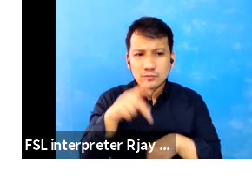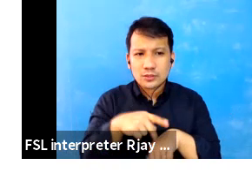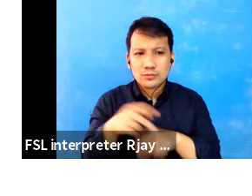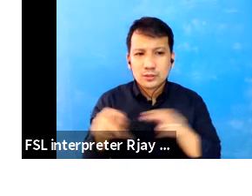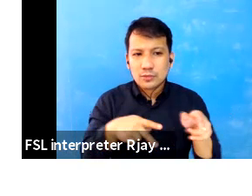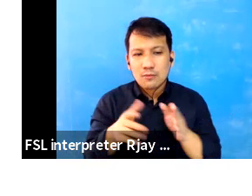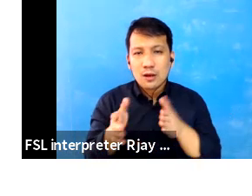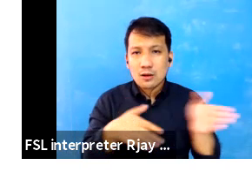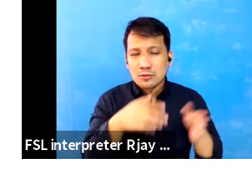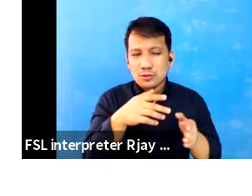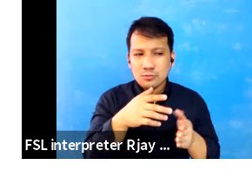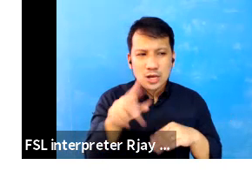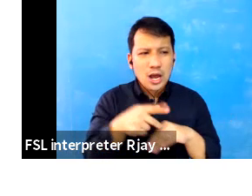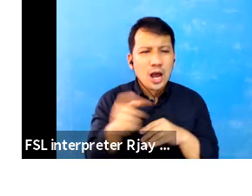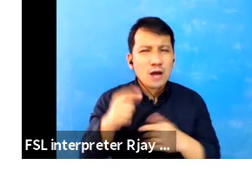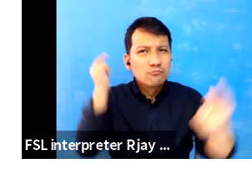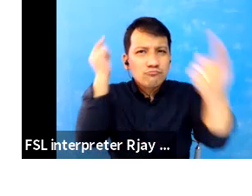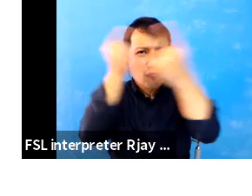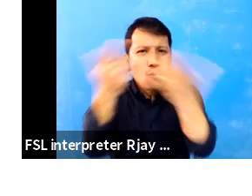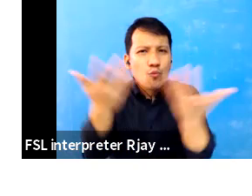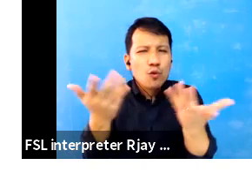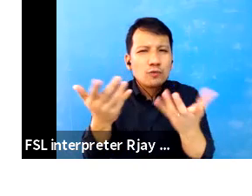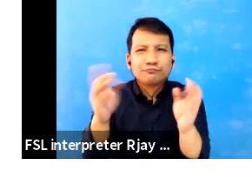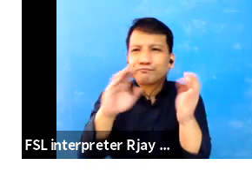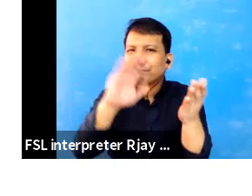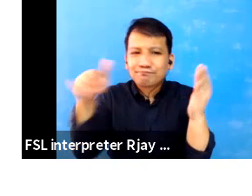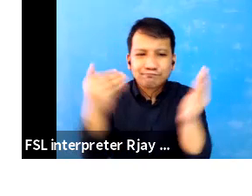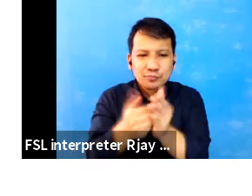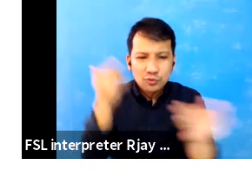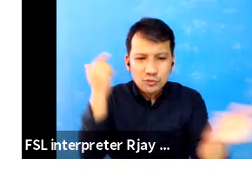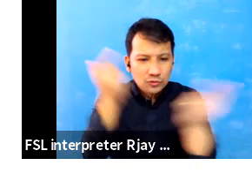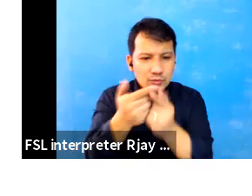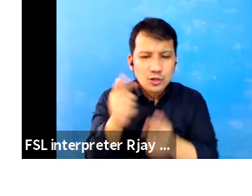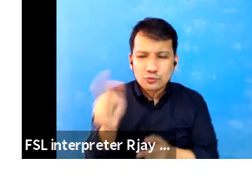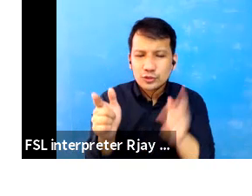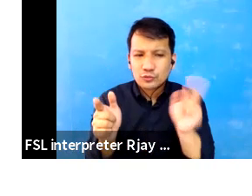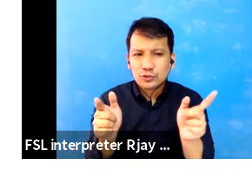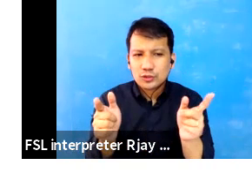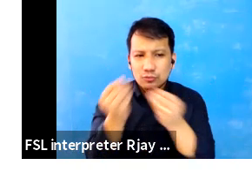Action, it tells us what are our main objectives. What do we want to attain by 2022,